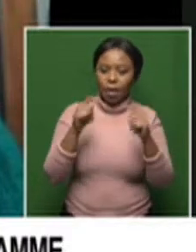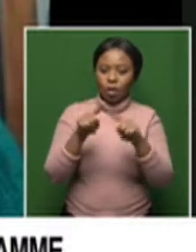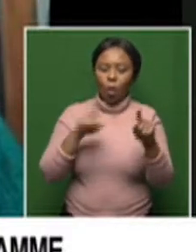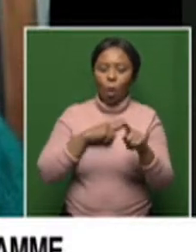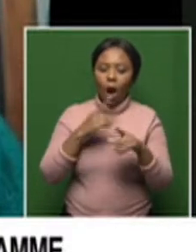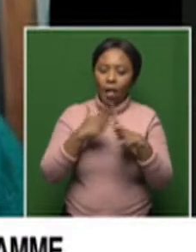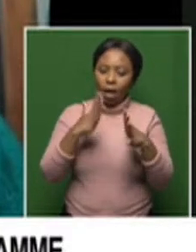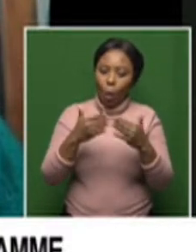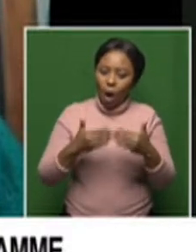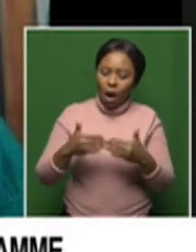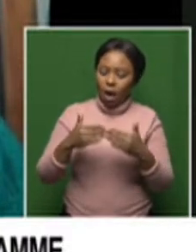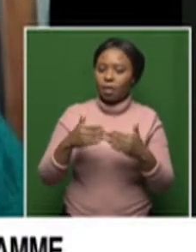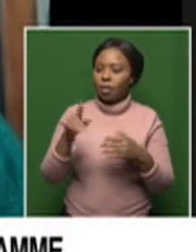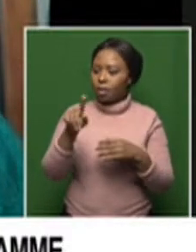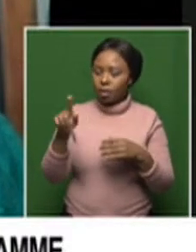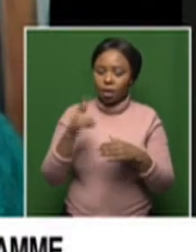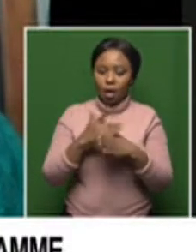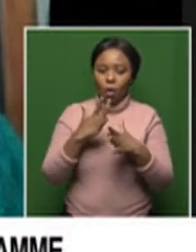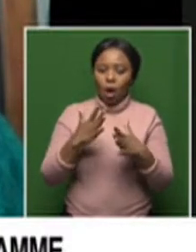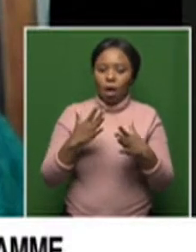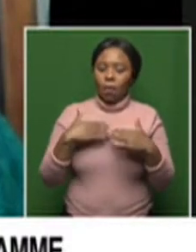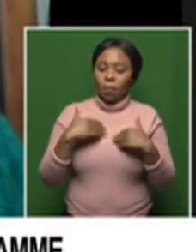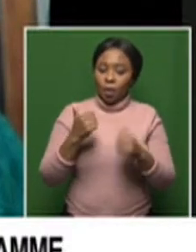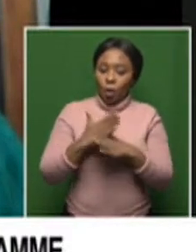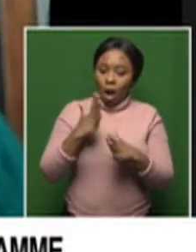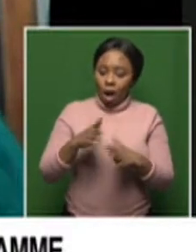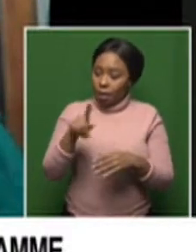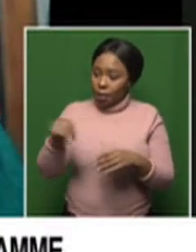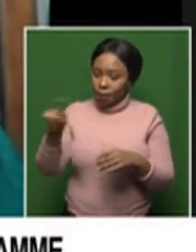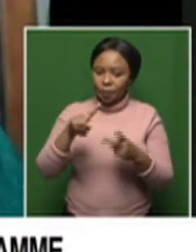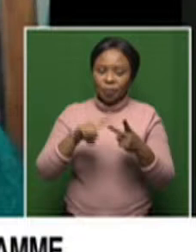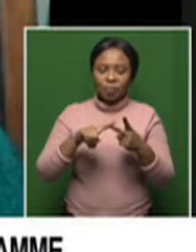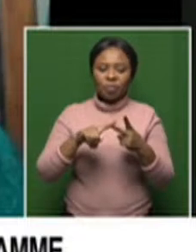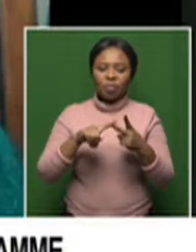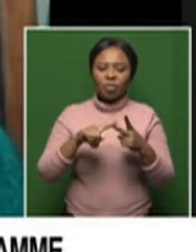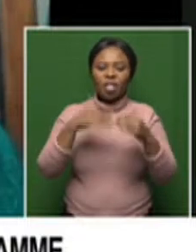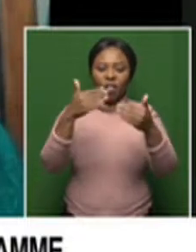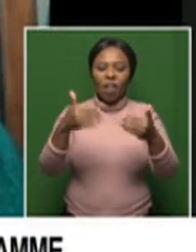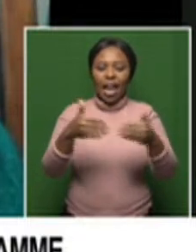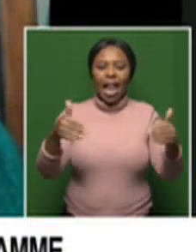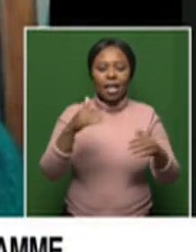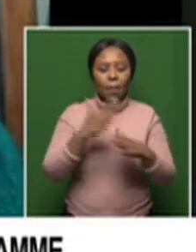practitioners, as healthcare workers, the frontline staff that really have kept us